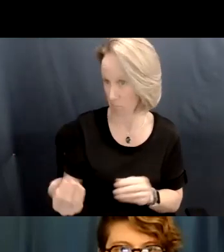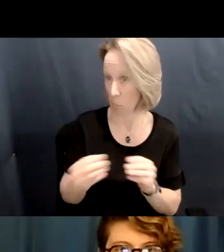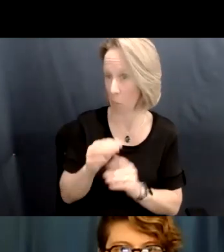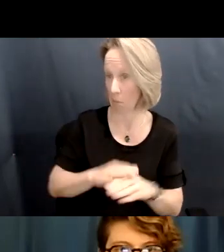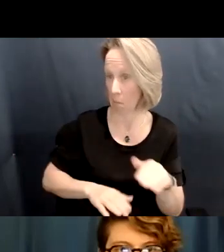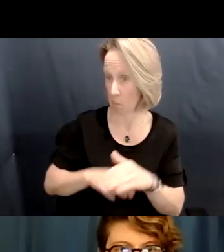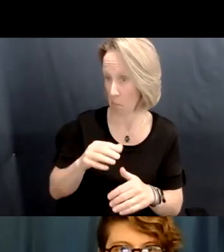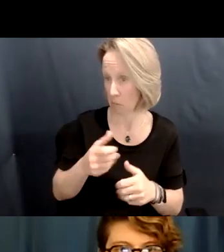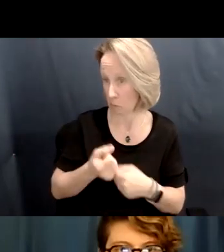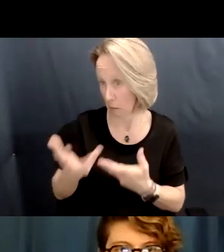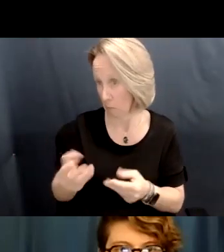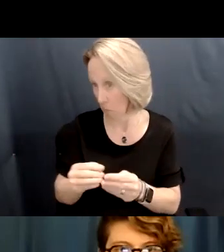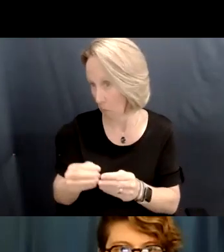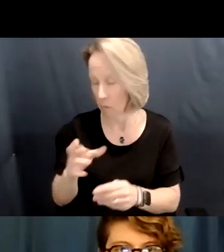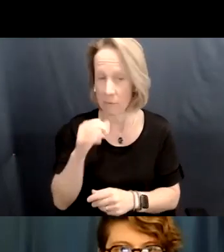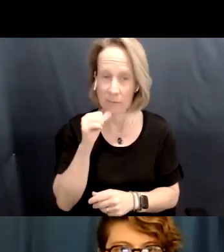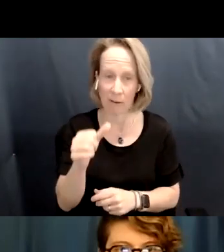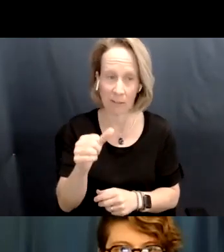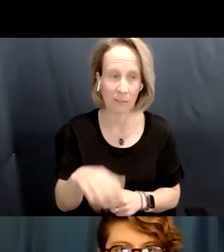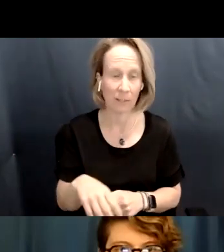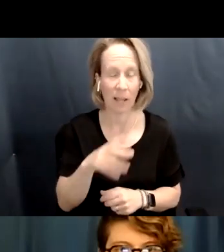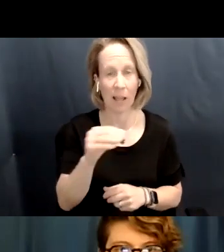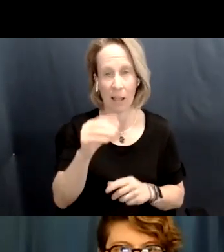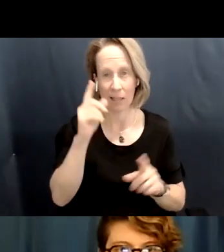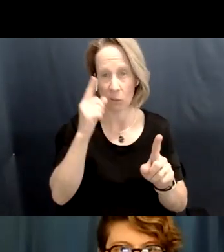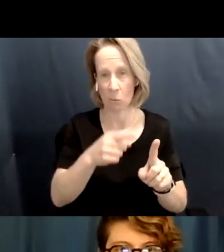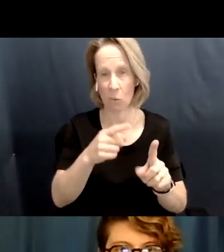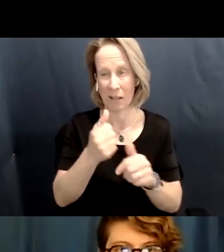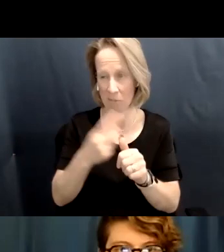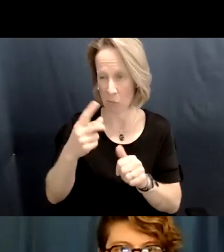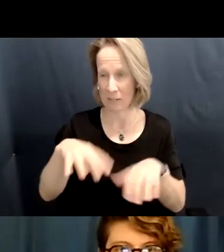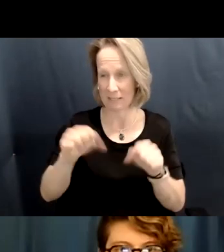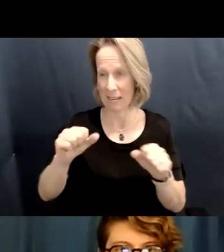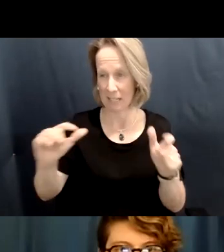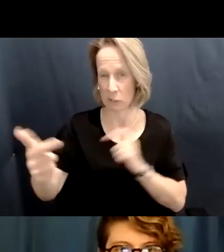not. And the goal is everyone should take a turn being the listener.